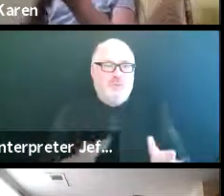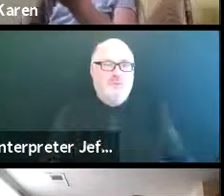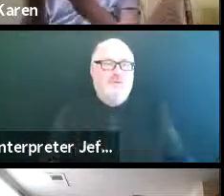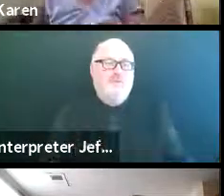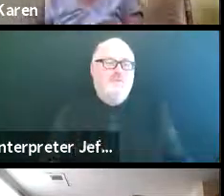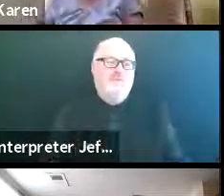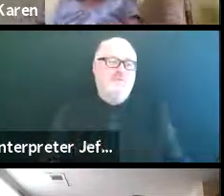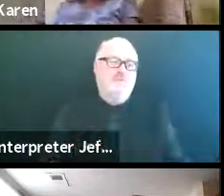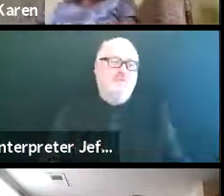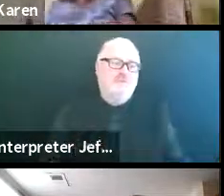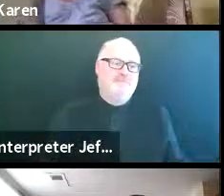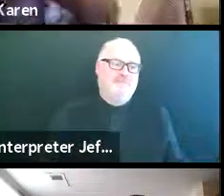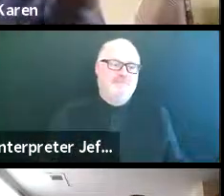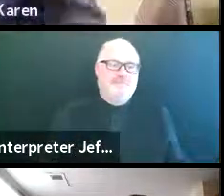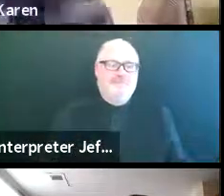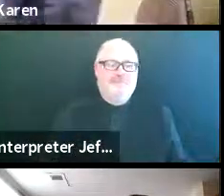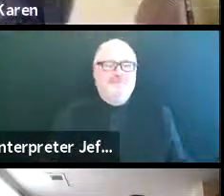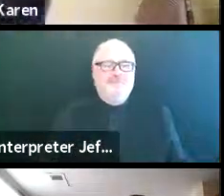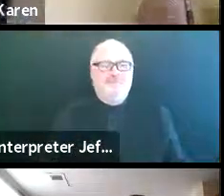Yay!